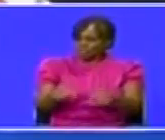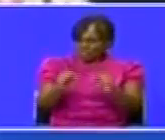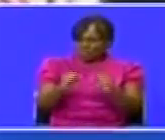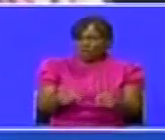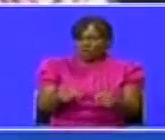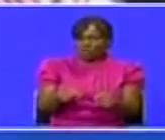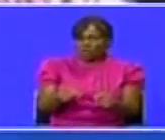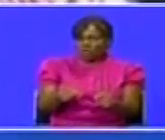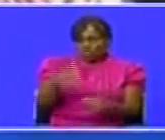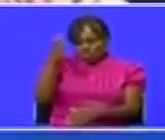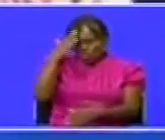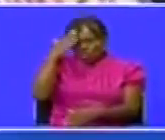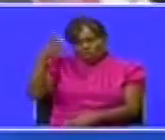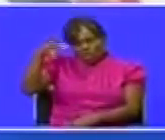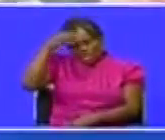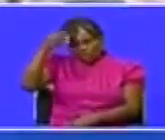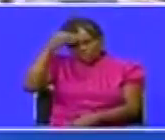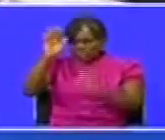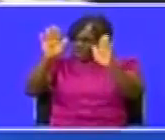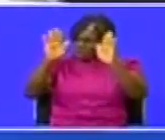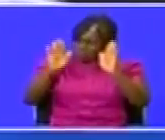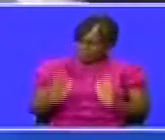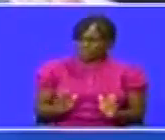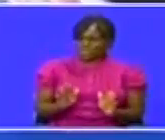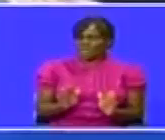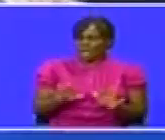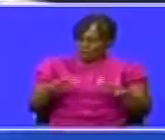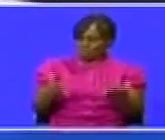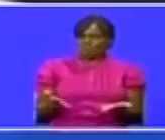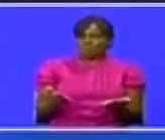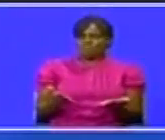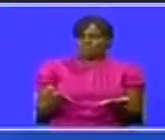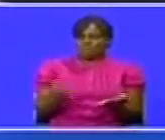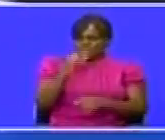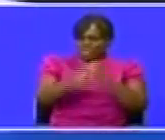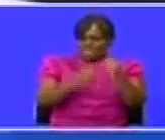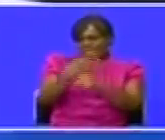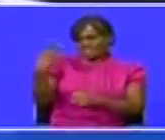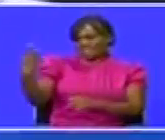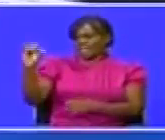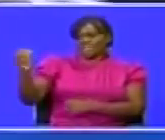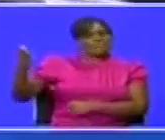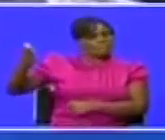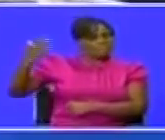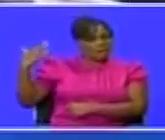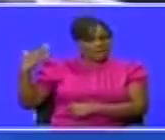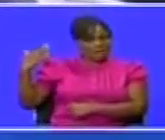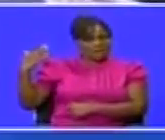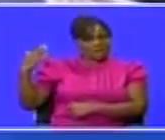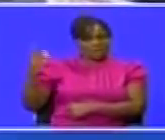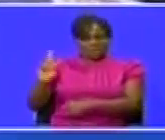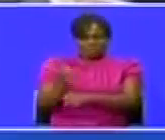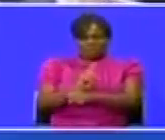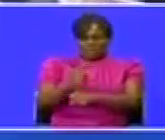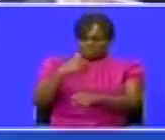afford to know that education is important at that time. About 30 years ago, that is when